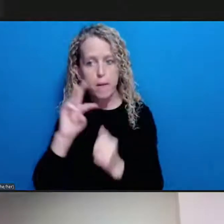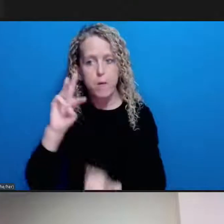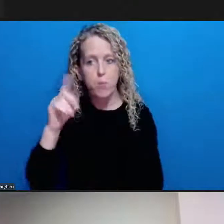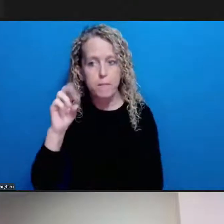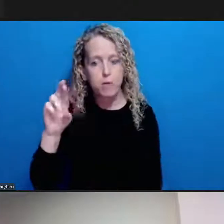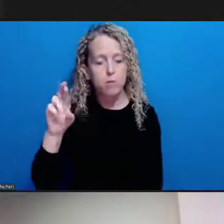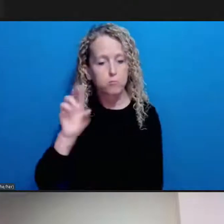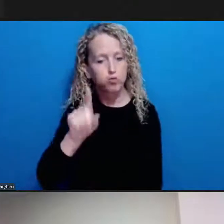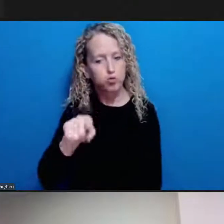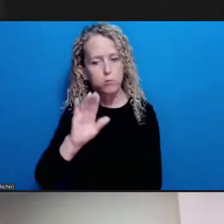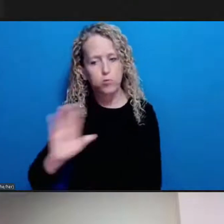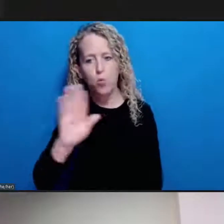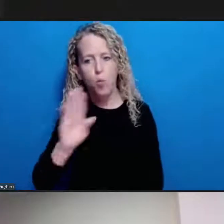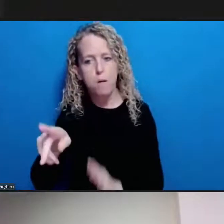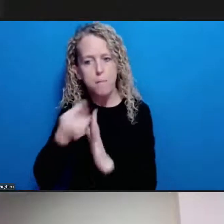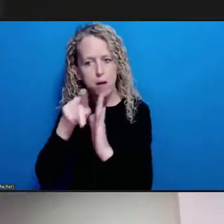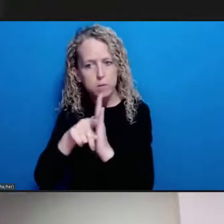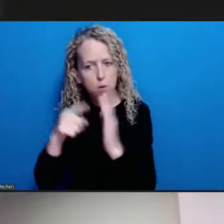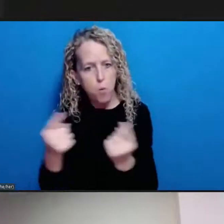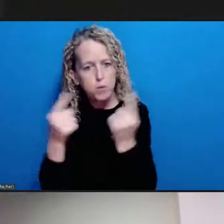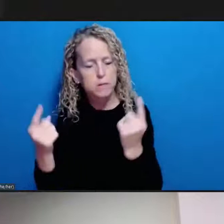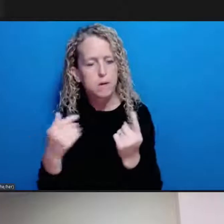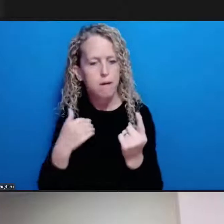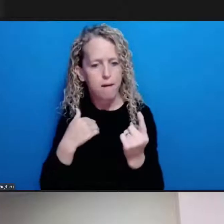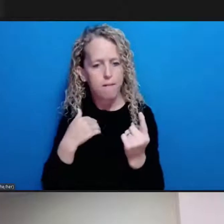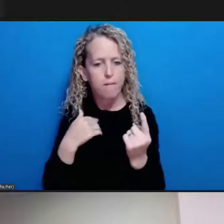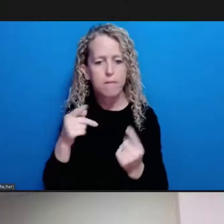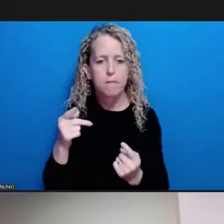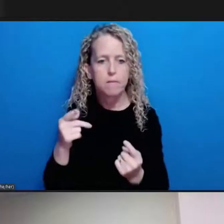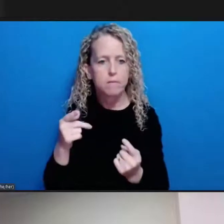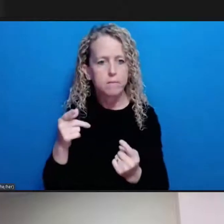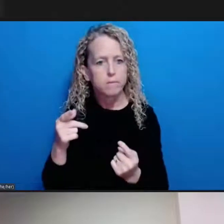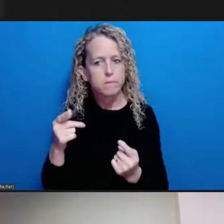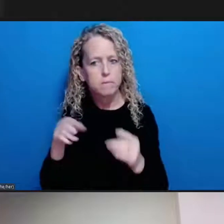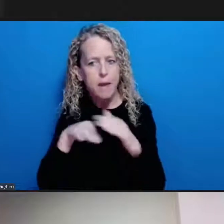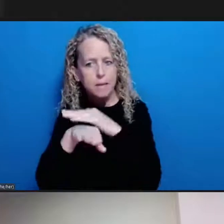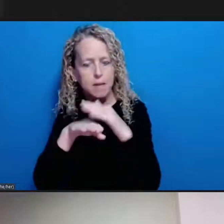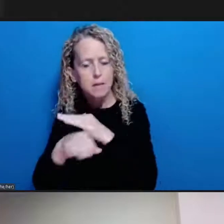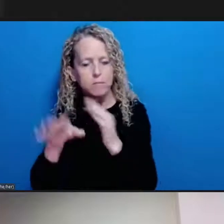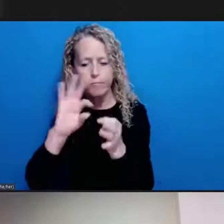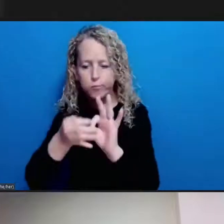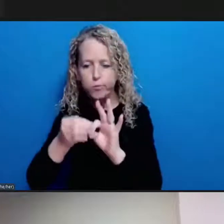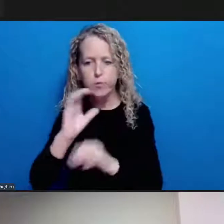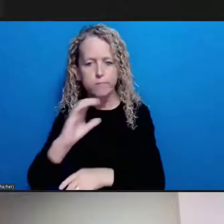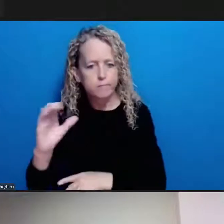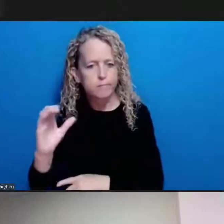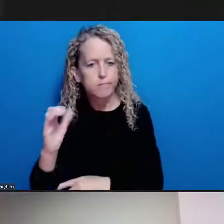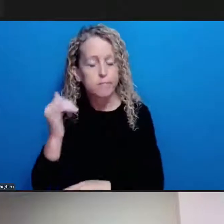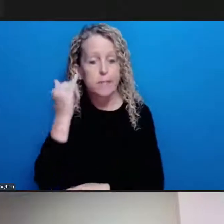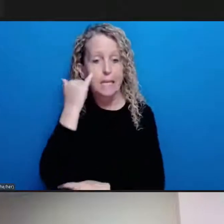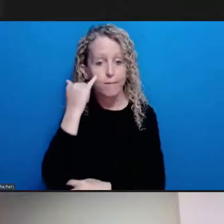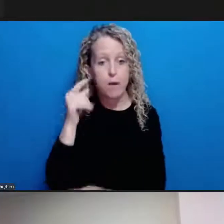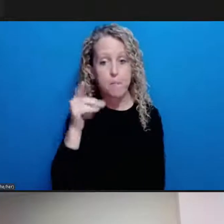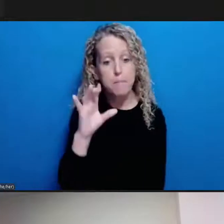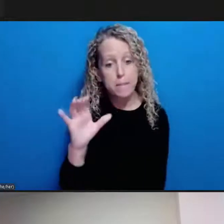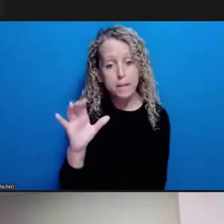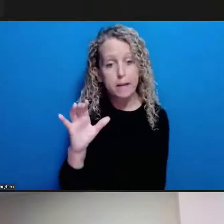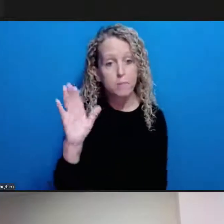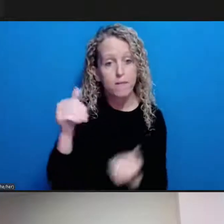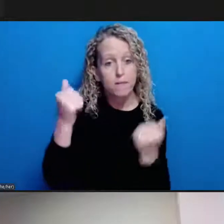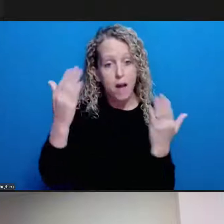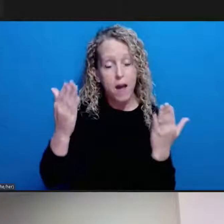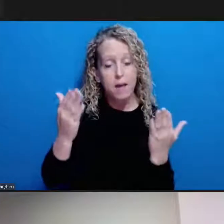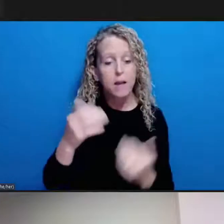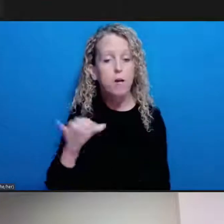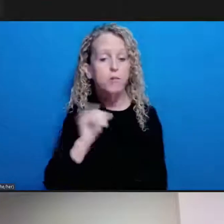your policy, to always have anything that's public, to have that service, or to at least say, not in small print, but